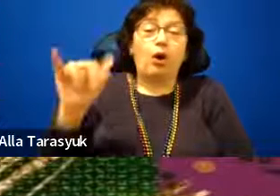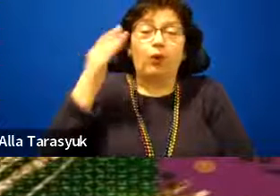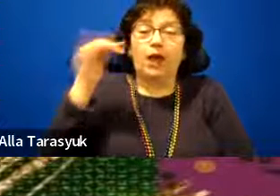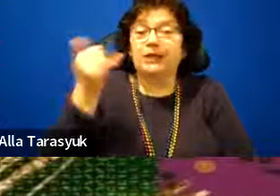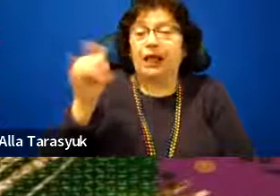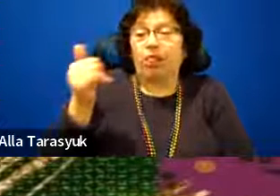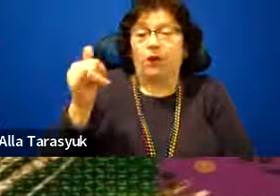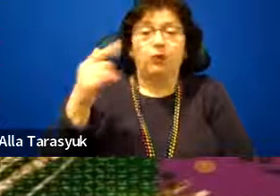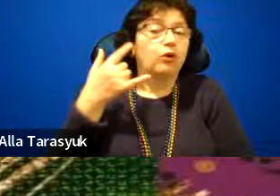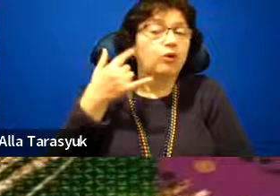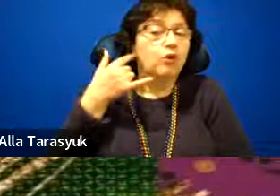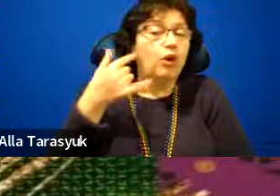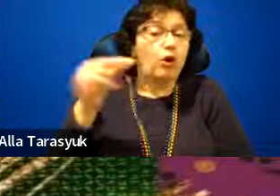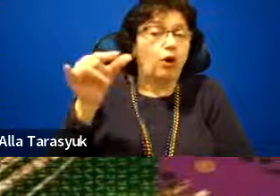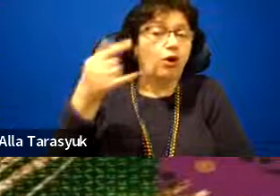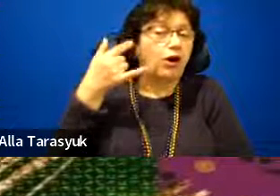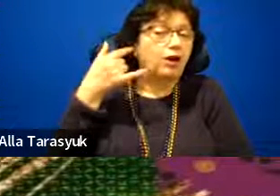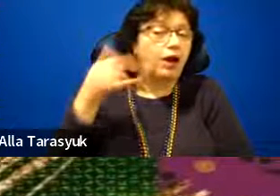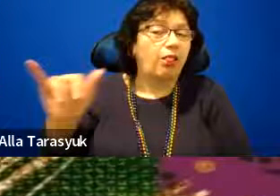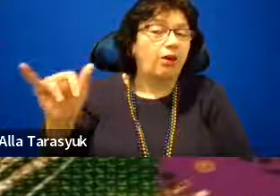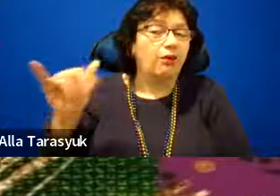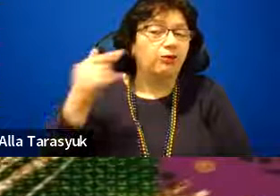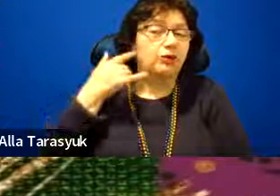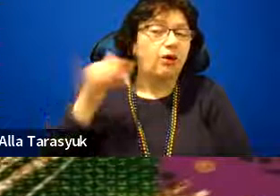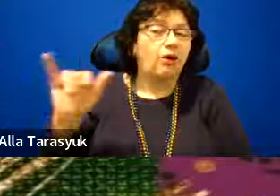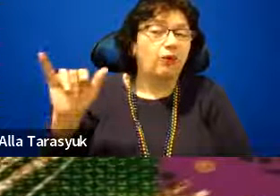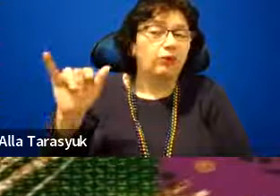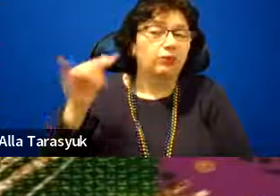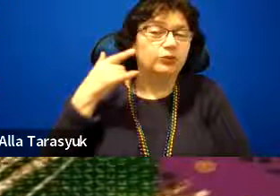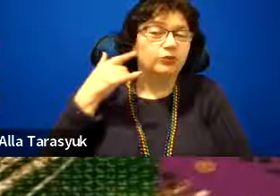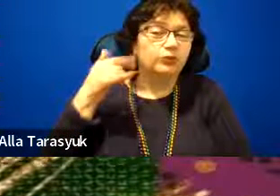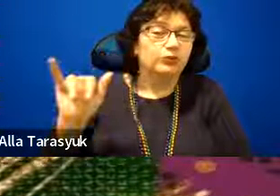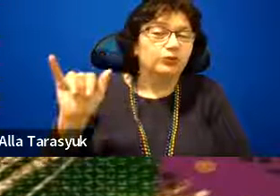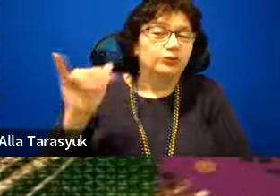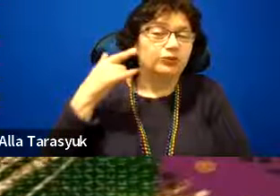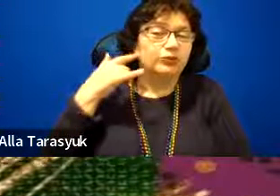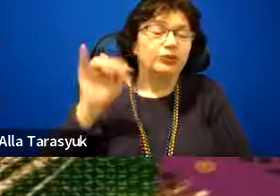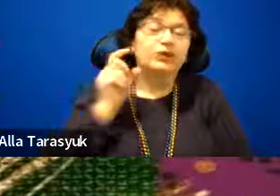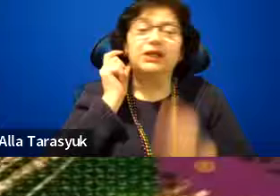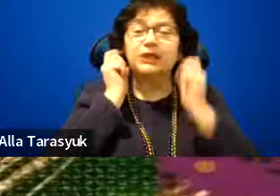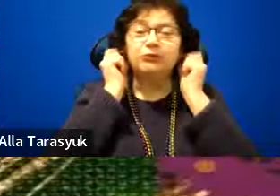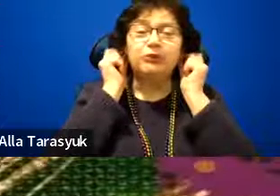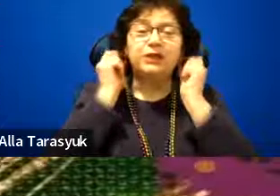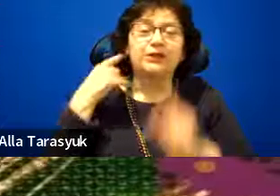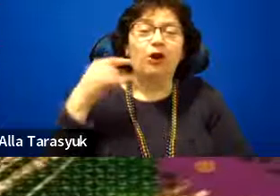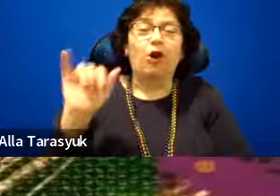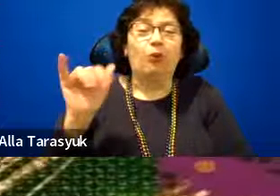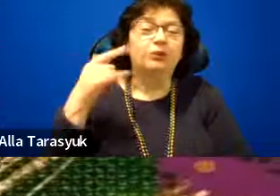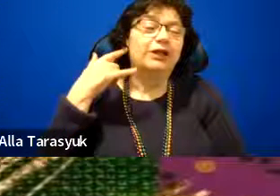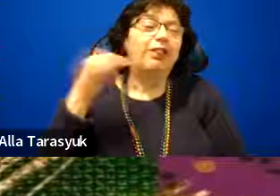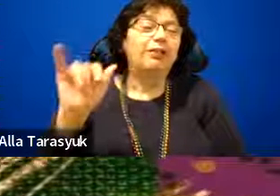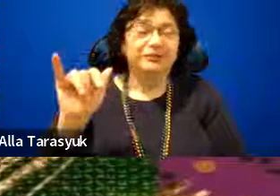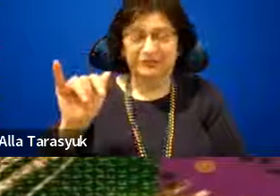And then for gold, because it's like yellow, so it's kind of a G and then a Y, it